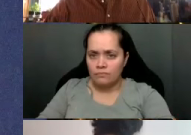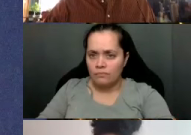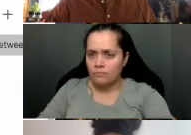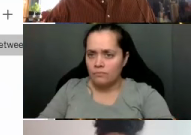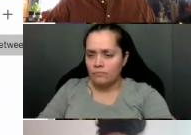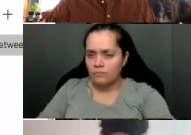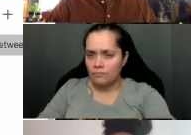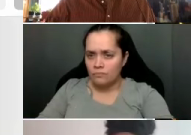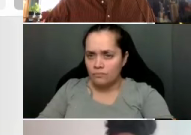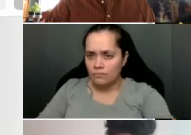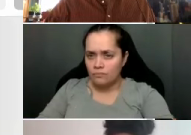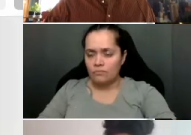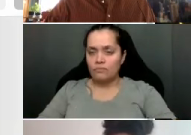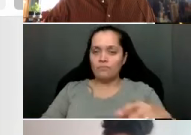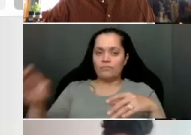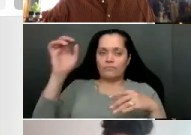Let's see.